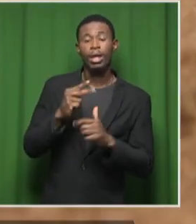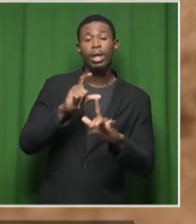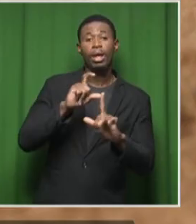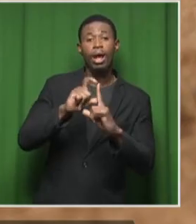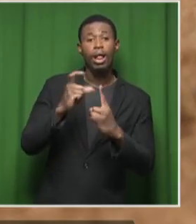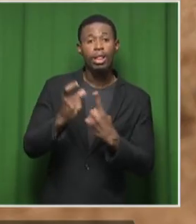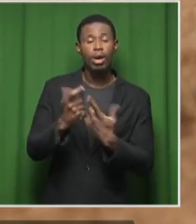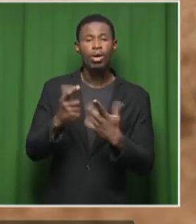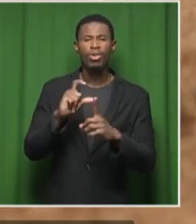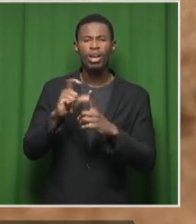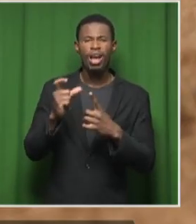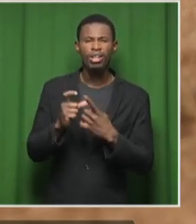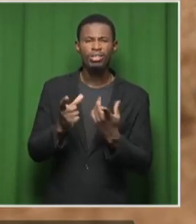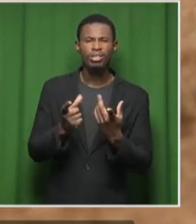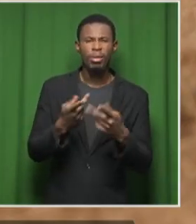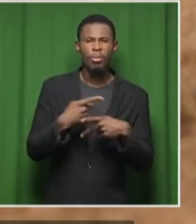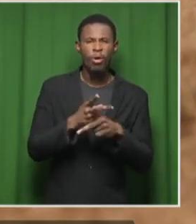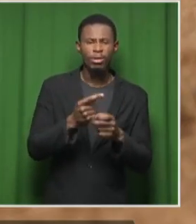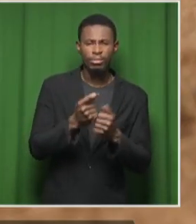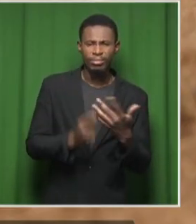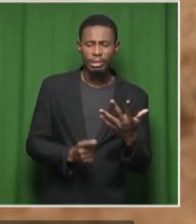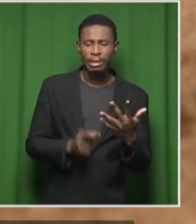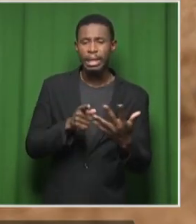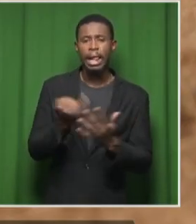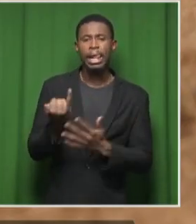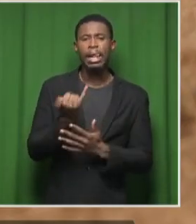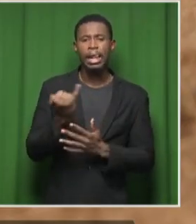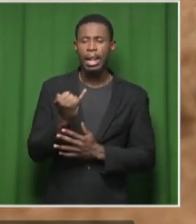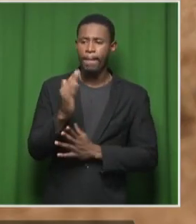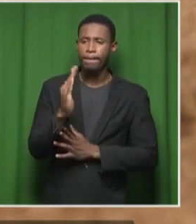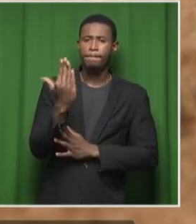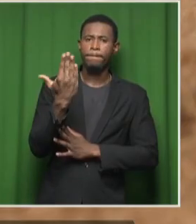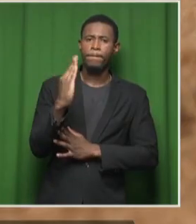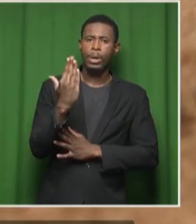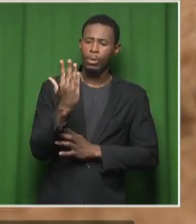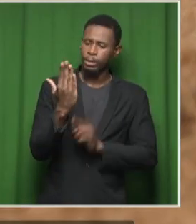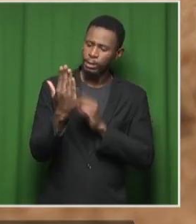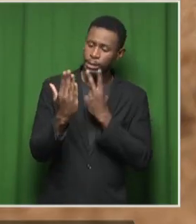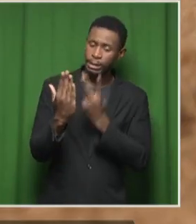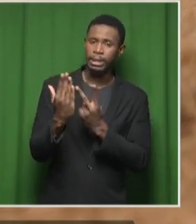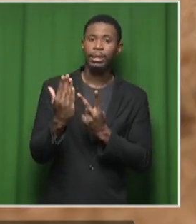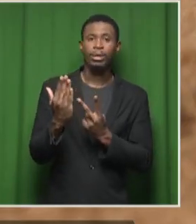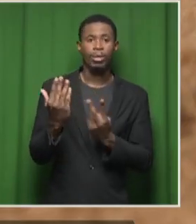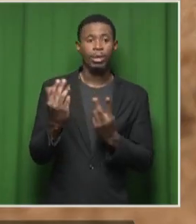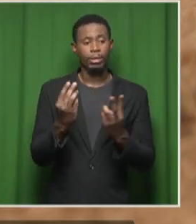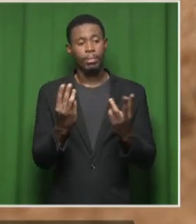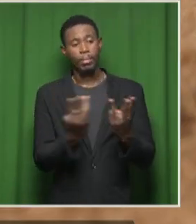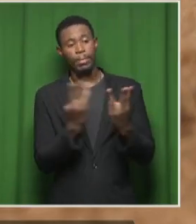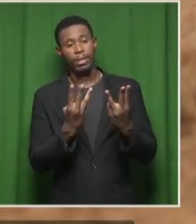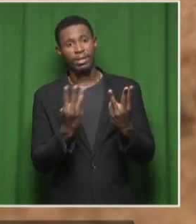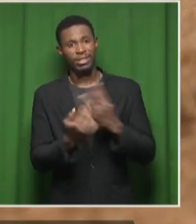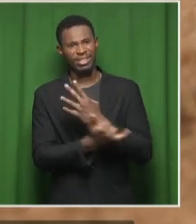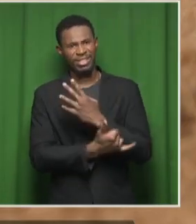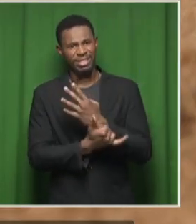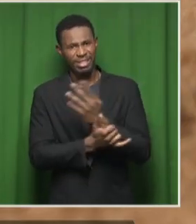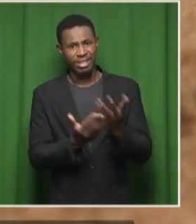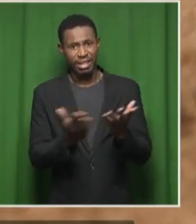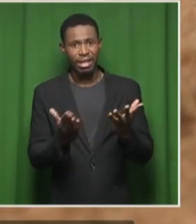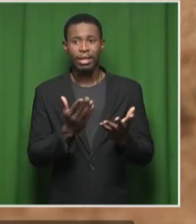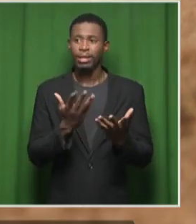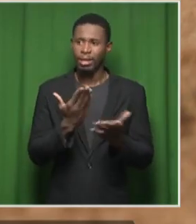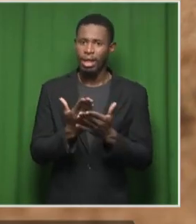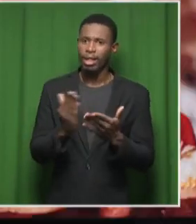are really a mirror or maybe a soul, a mind of a nation. Yeah. And without language, you don't have access